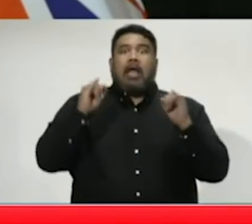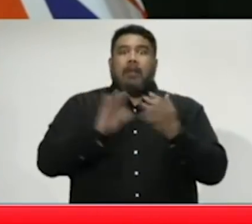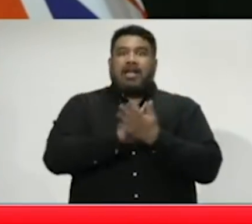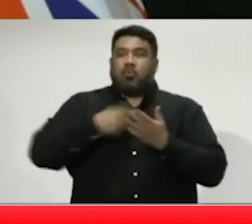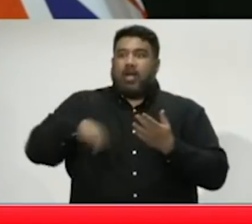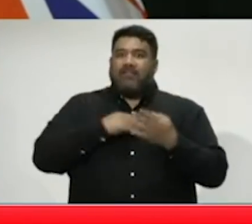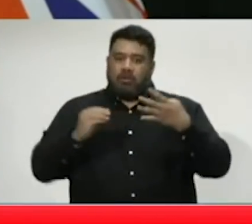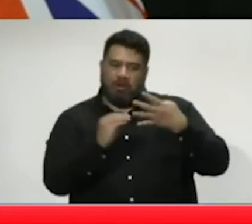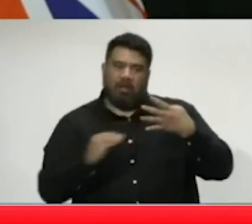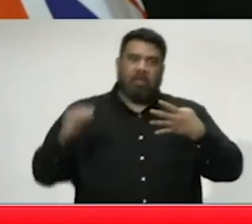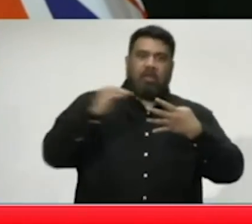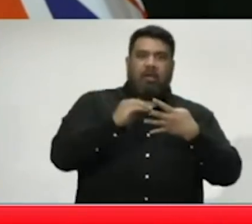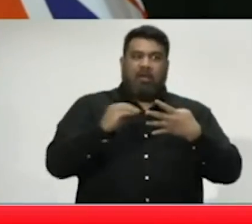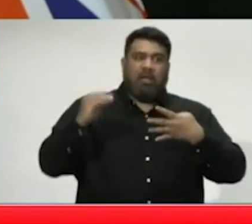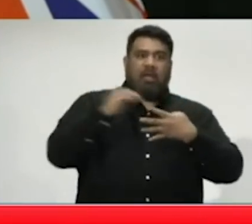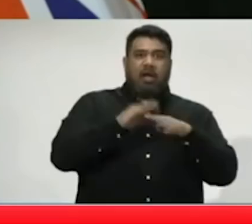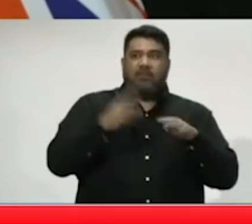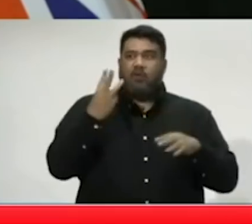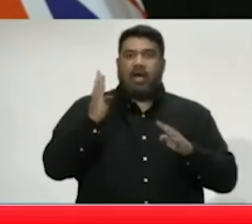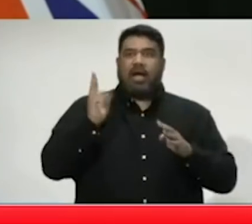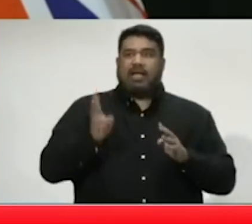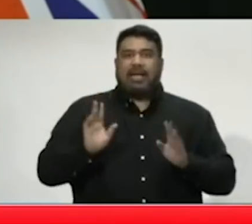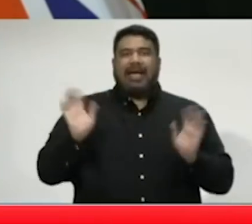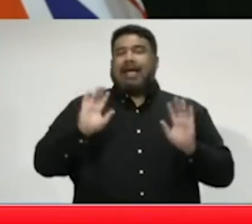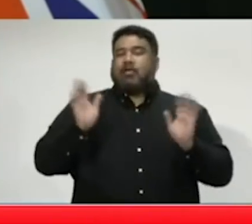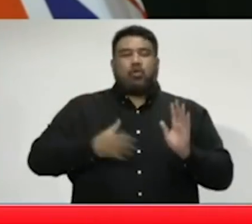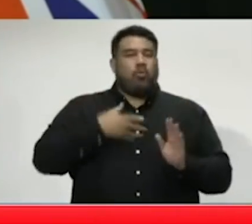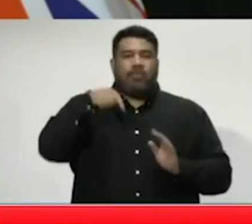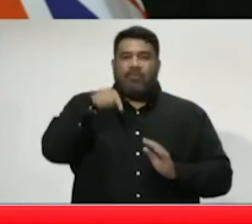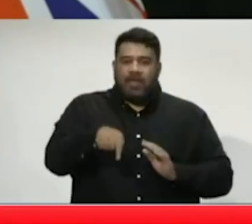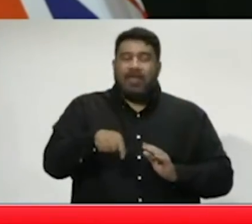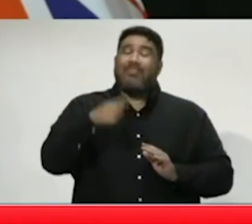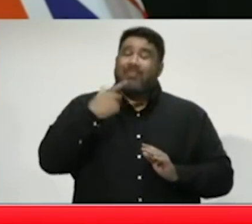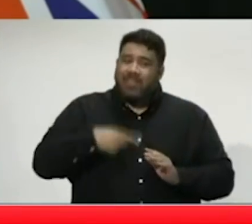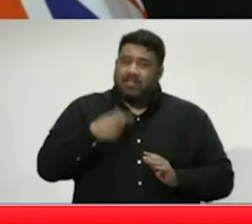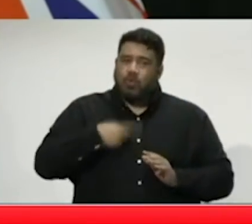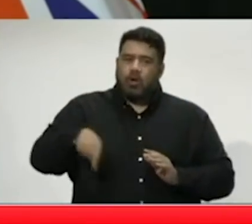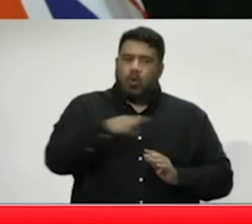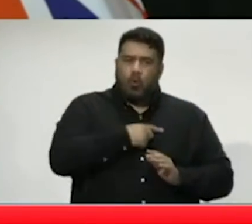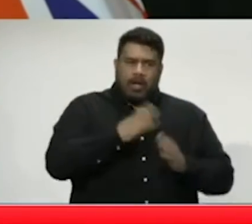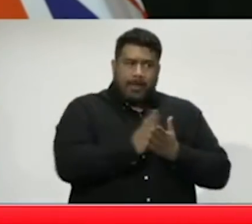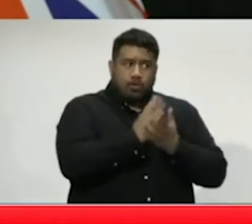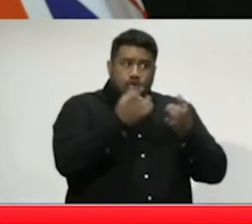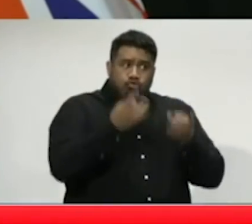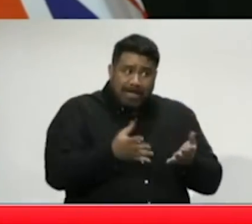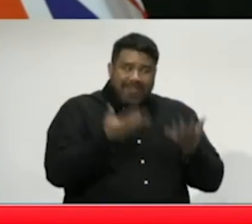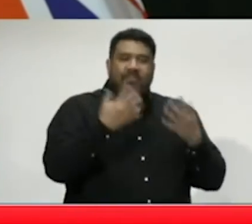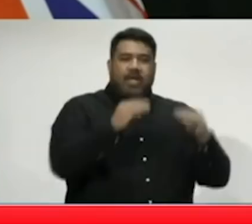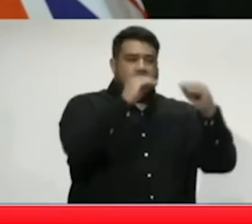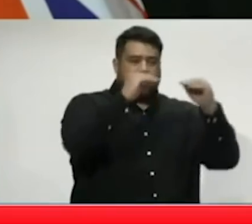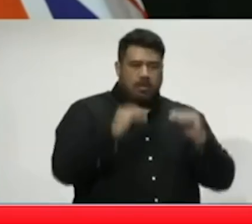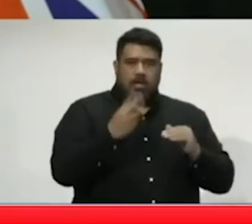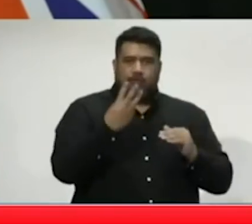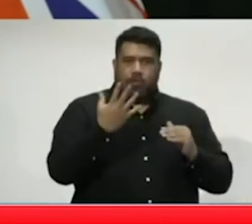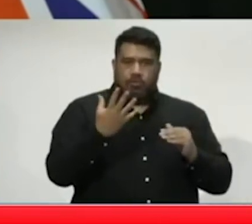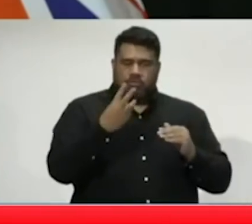that. And so, we have entered levels 3 and 2 with a degree of caution, and the data so far suggests that